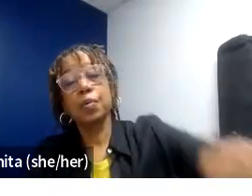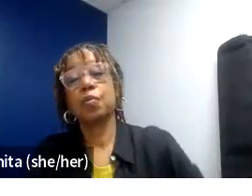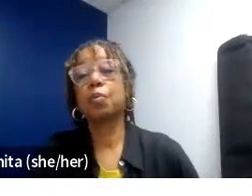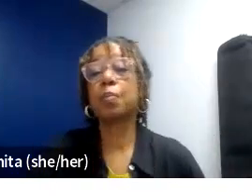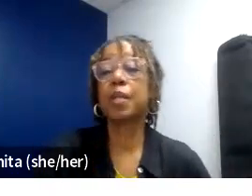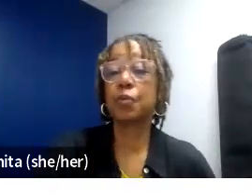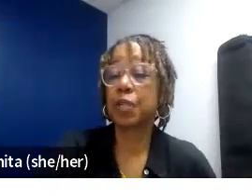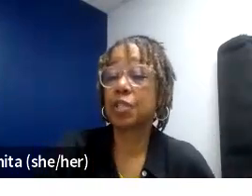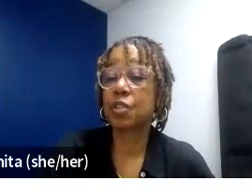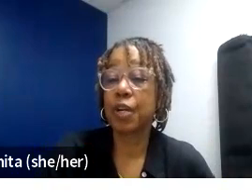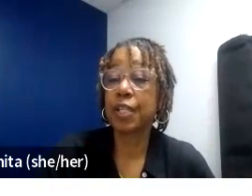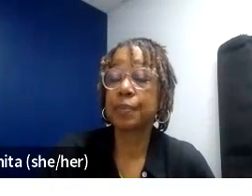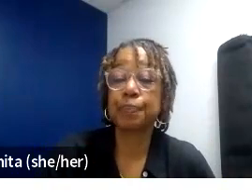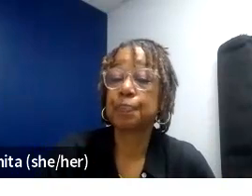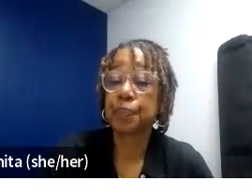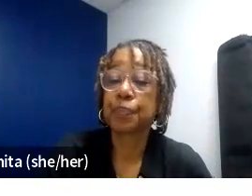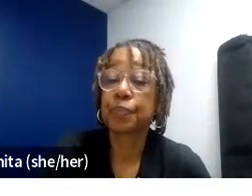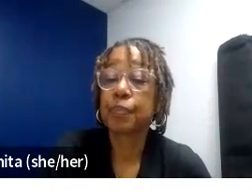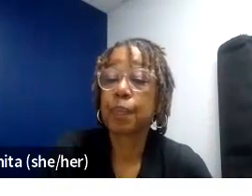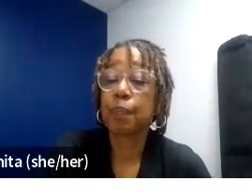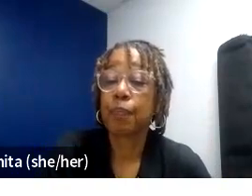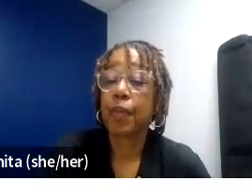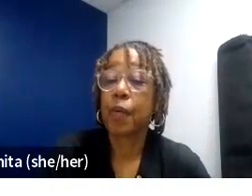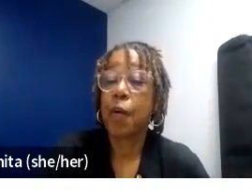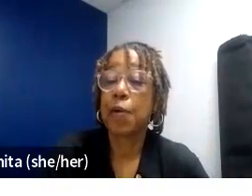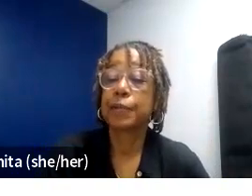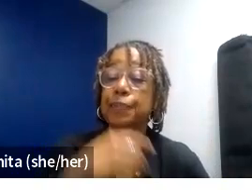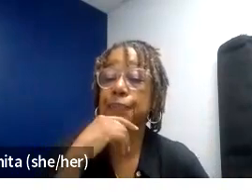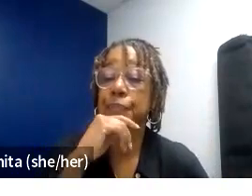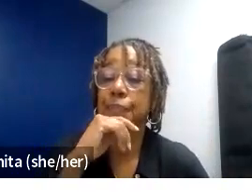So one more minute, we'll get started.